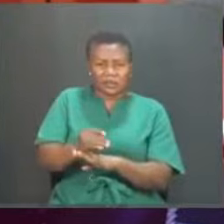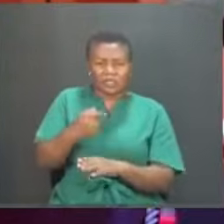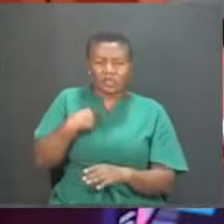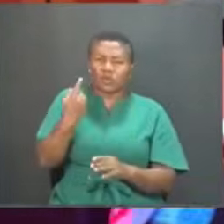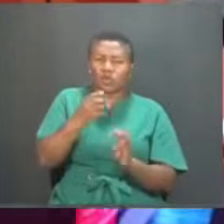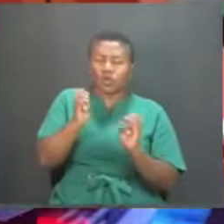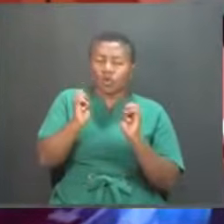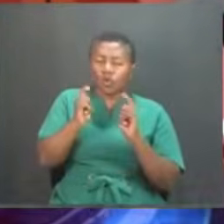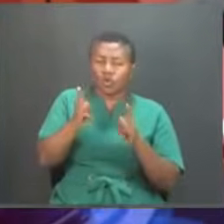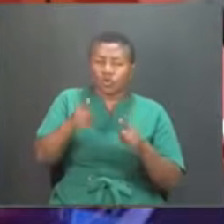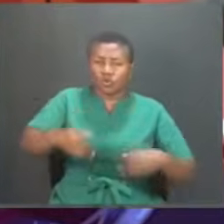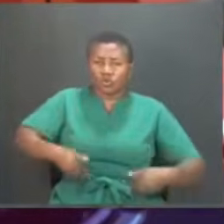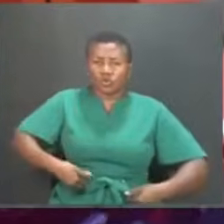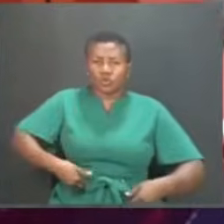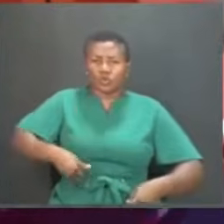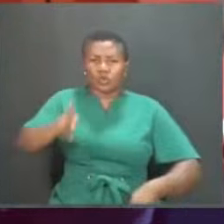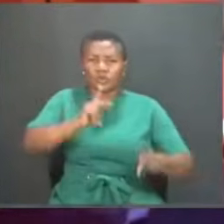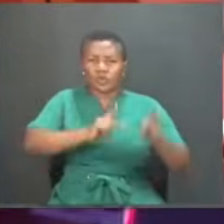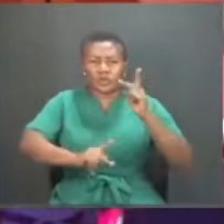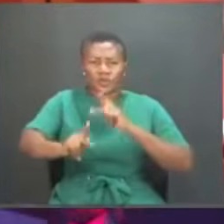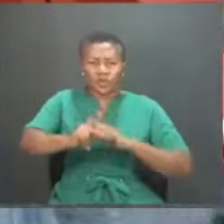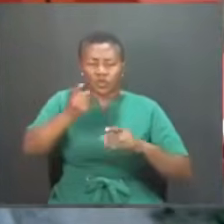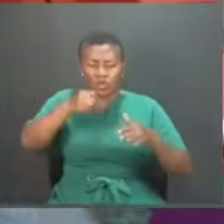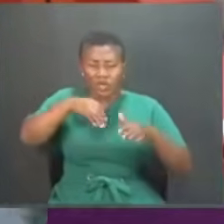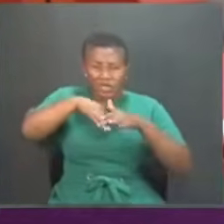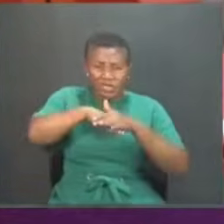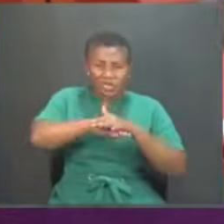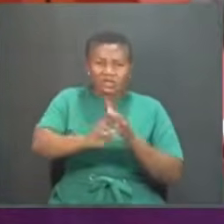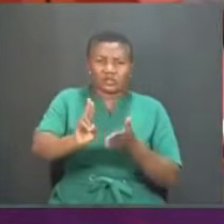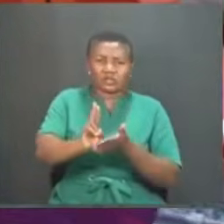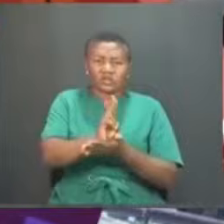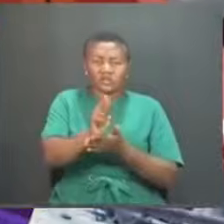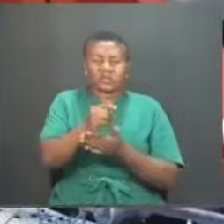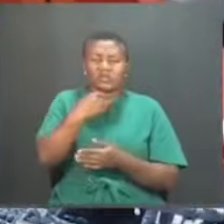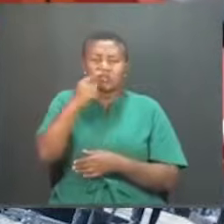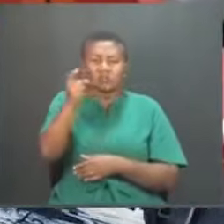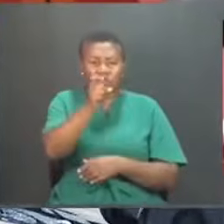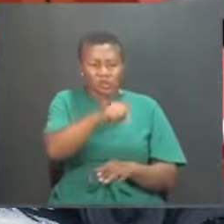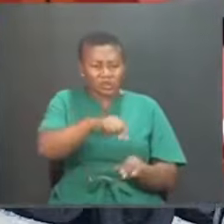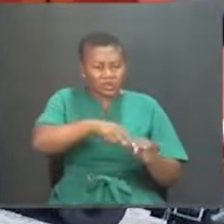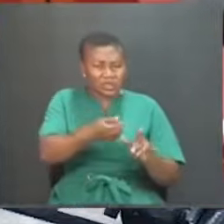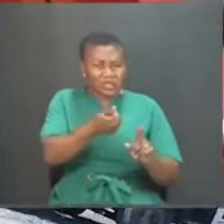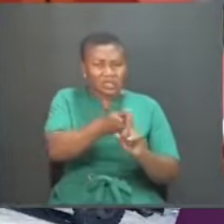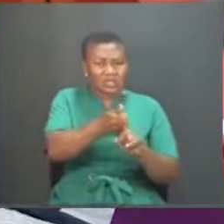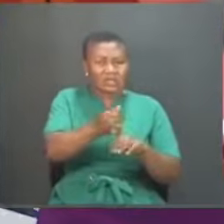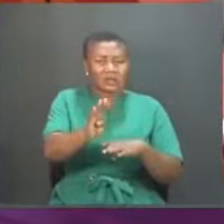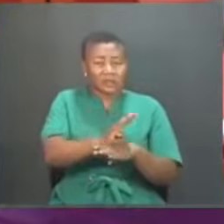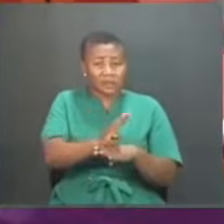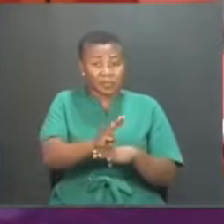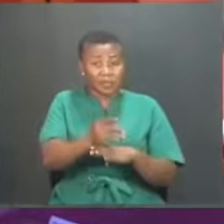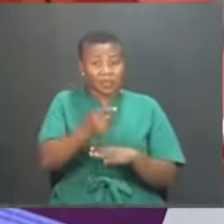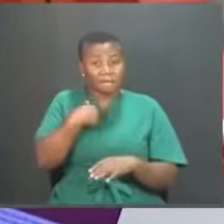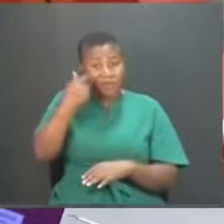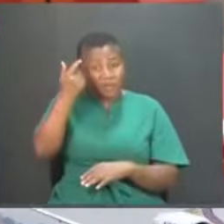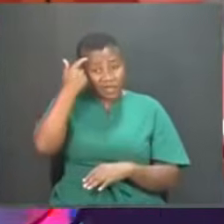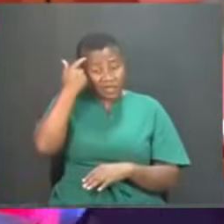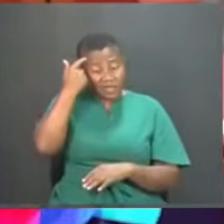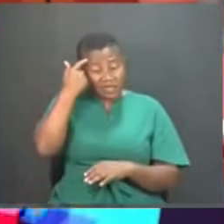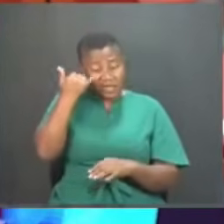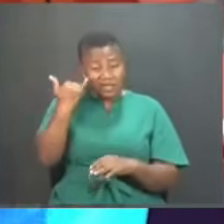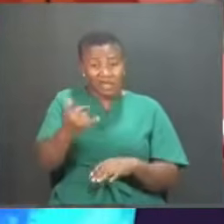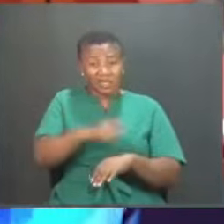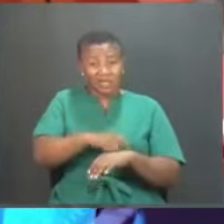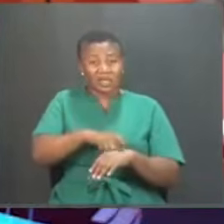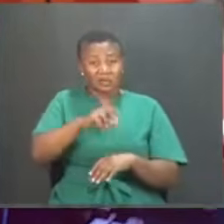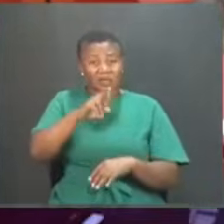people when they get to universities and start telling them that start looking to do something for yourself. I believe that it is time that we start doing that education right from primary